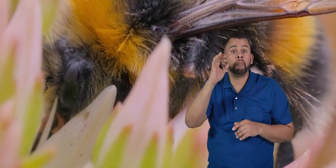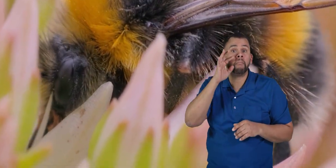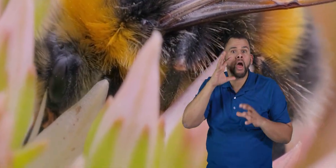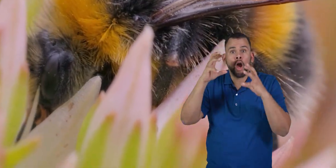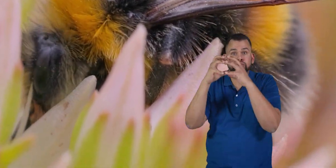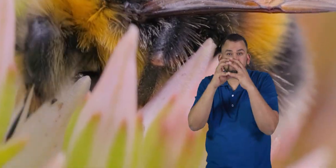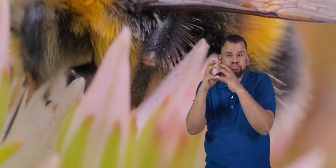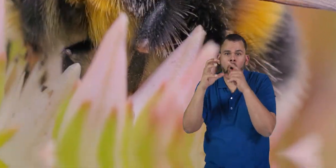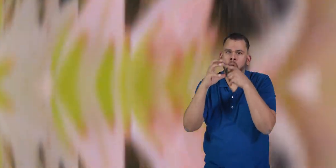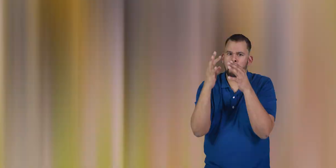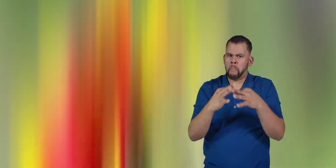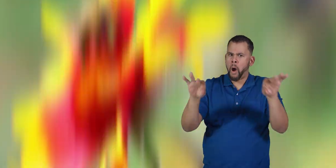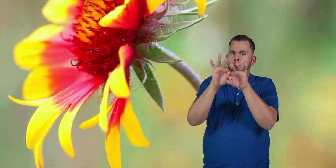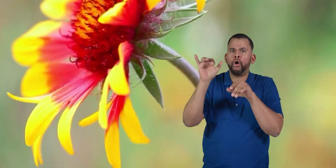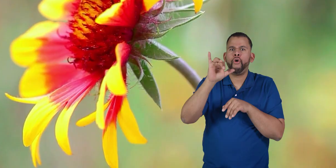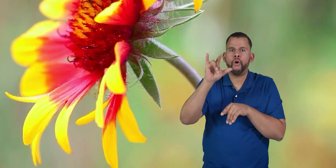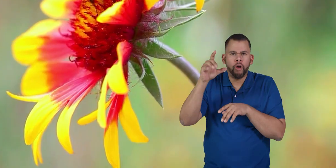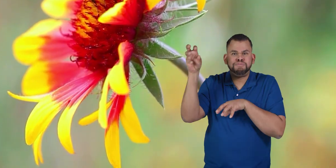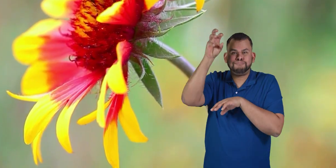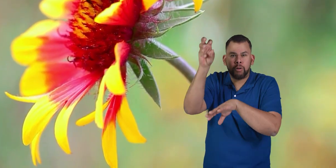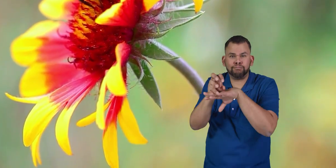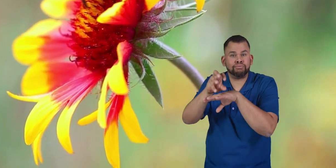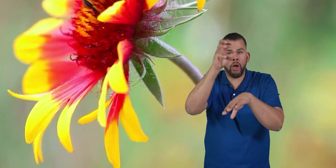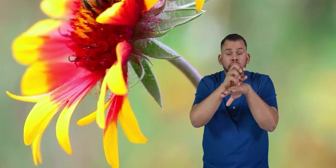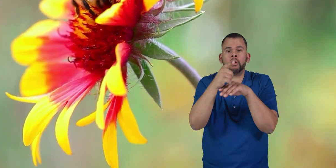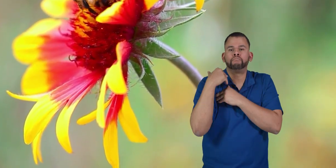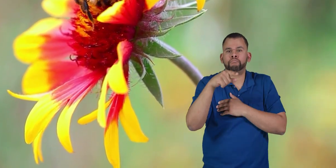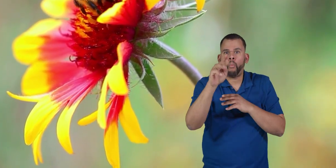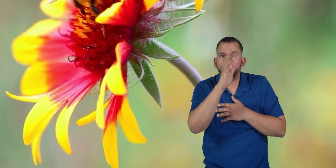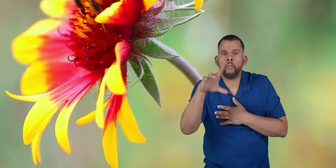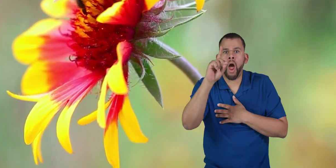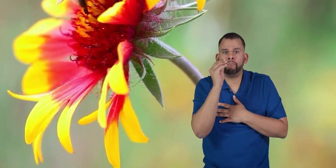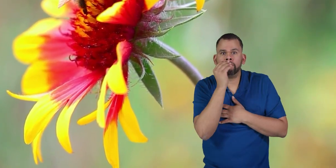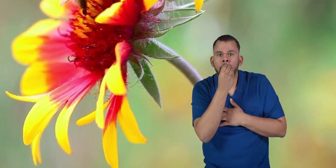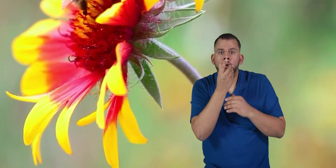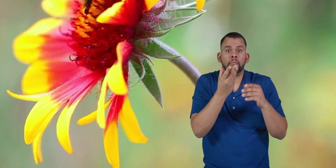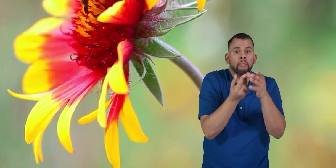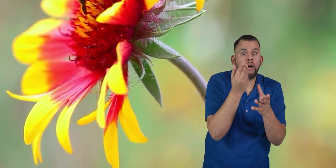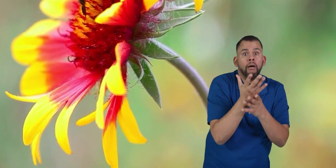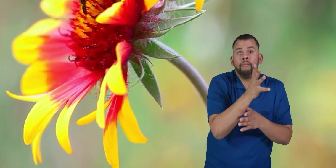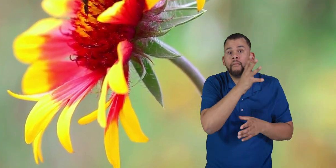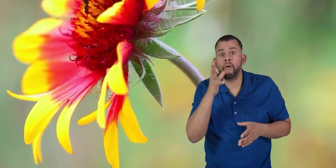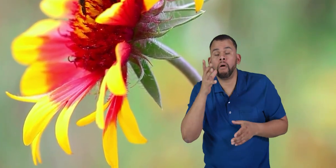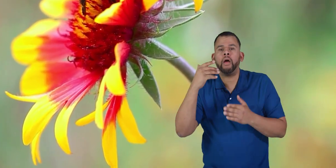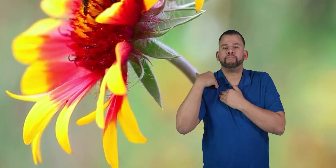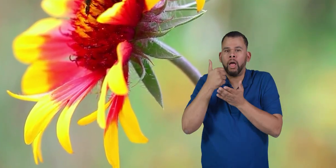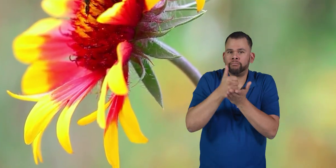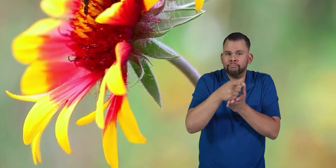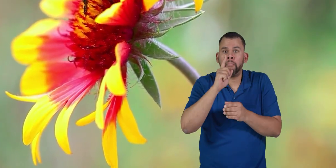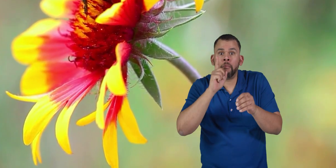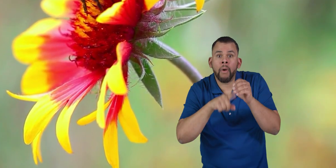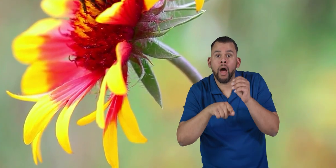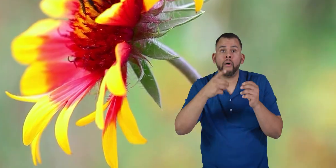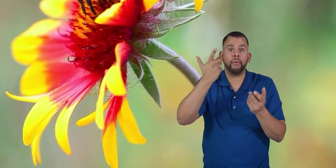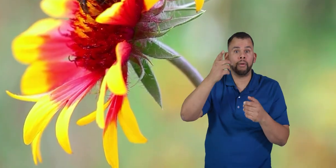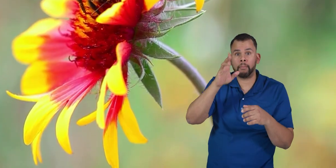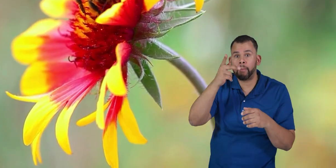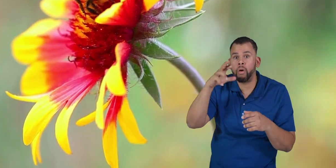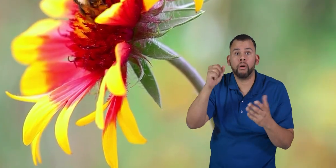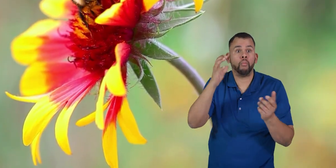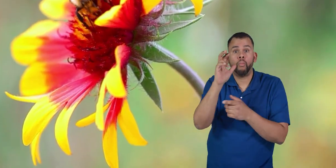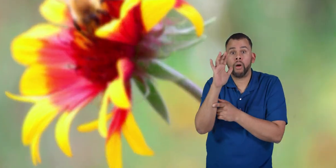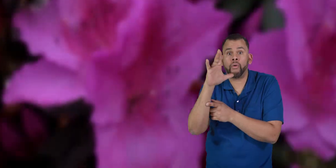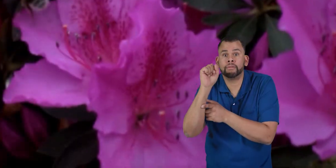also important pollinators they pollinate wild flowering plants and agricultural crops like tomatoes peppers and